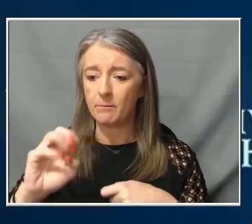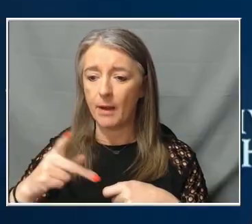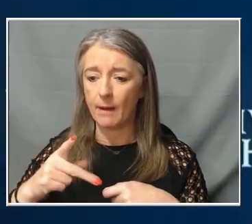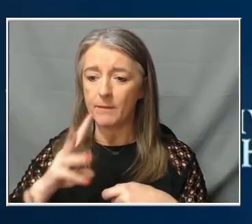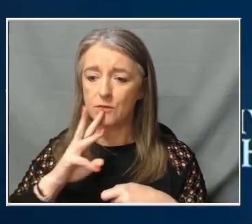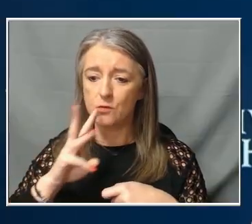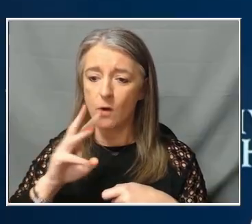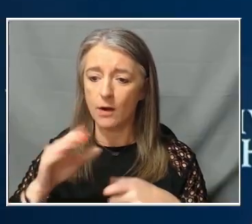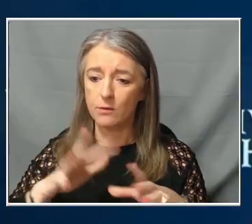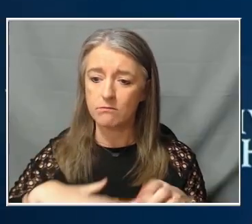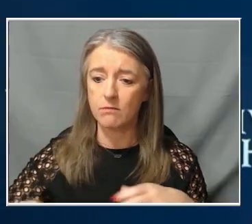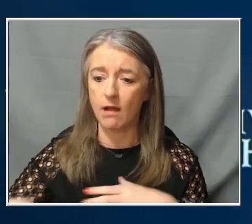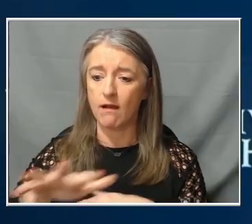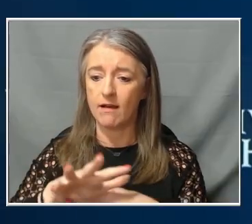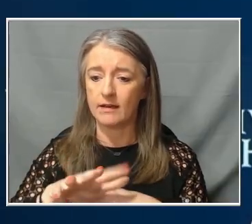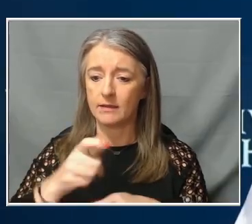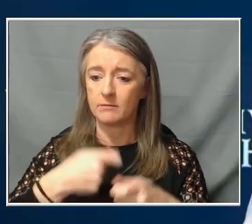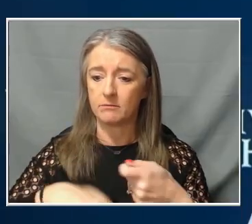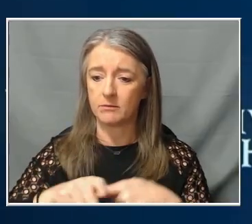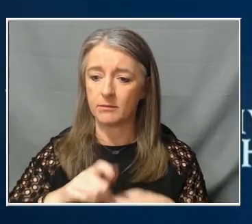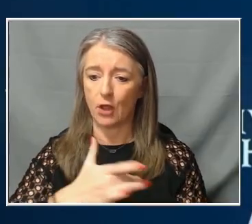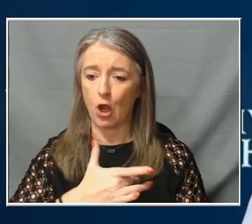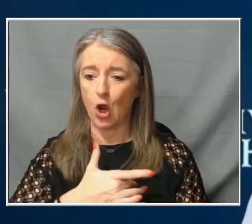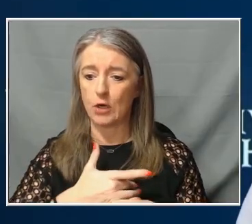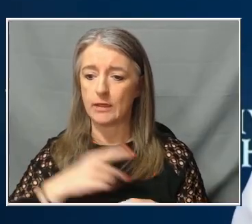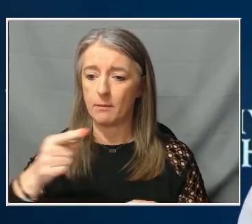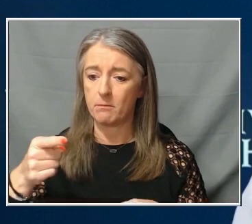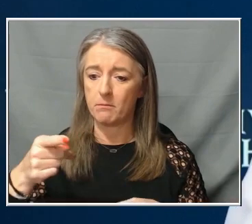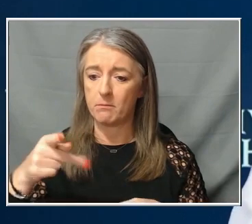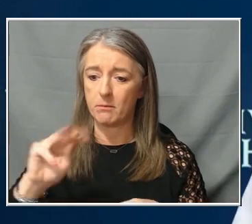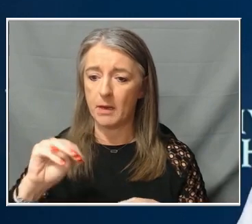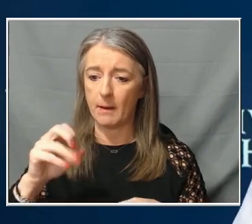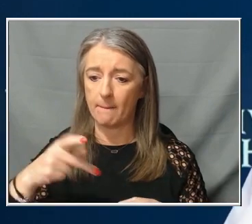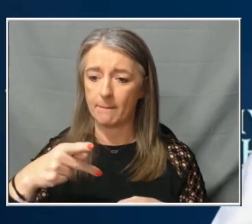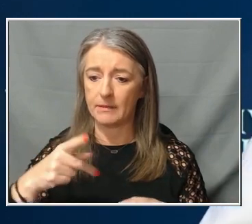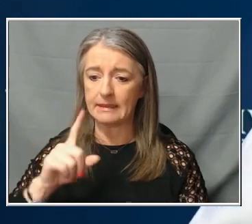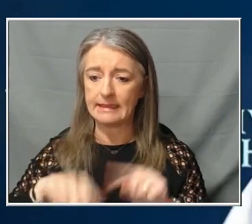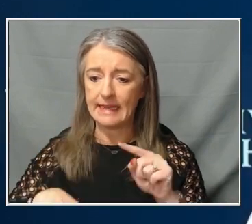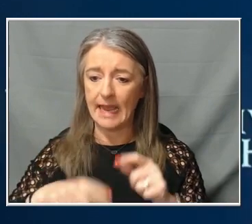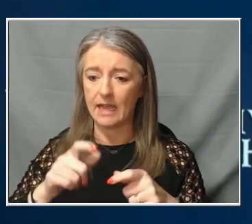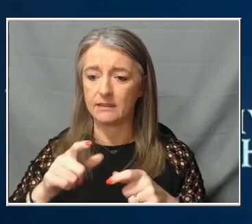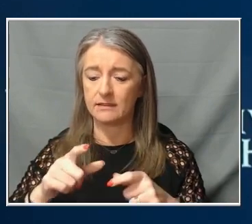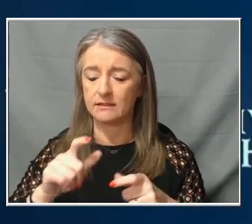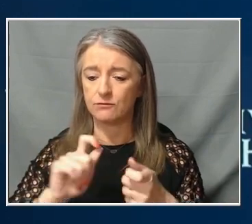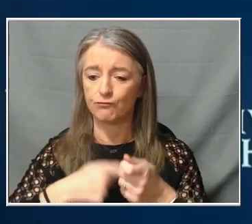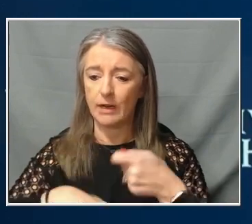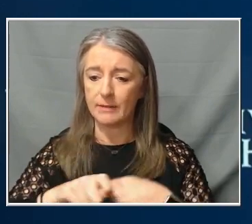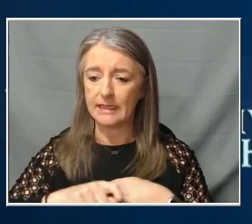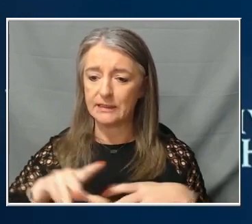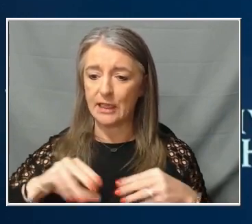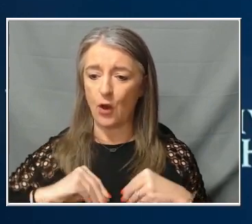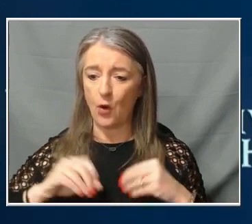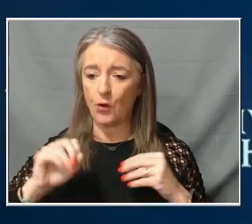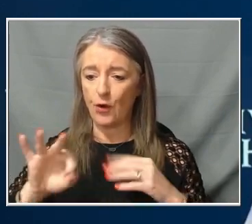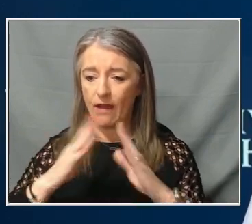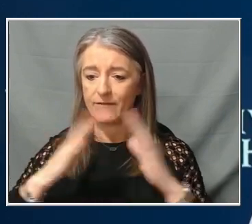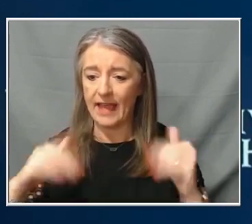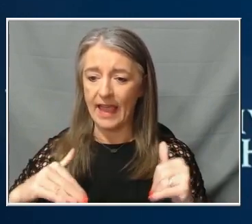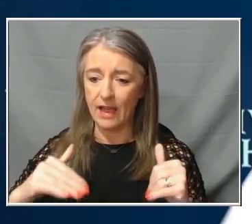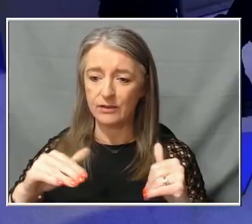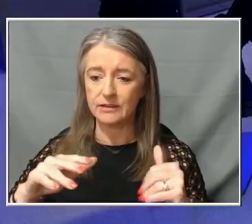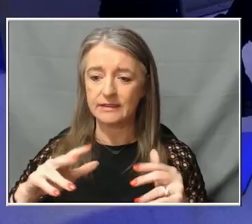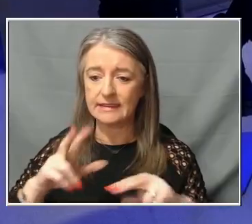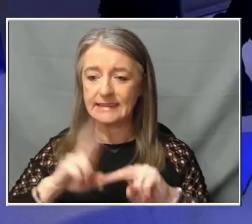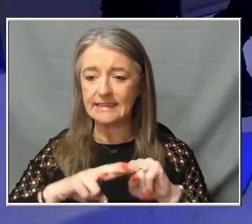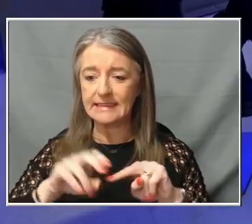the heart is a pump. You can't really replace the owner of the house. I mean, the seat of the soul. I'm sorry. The seat